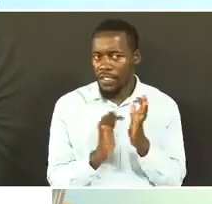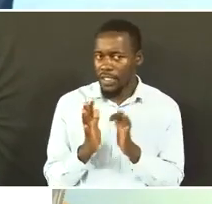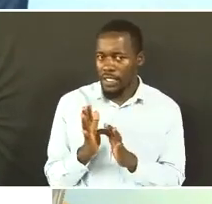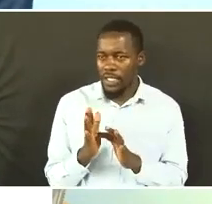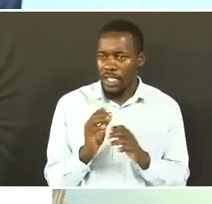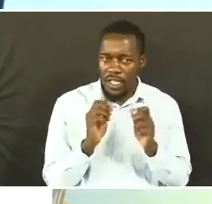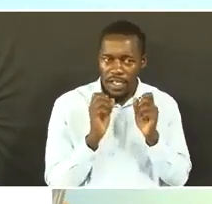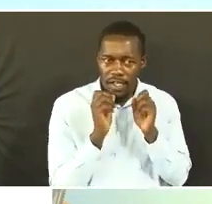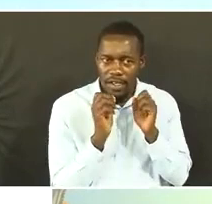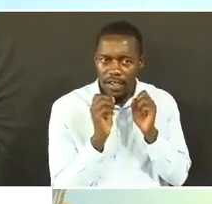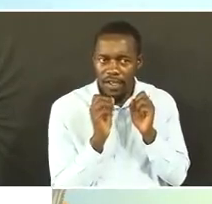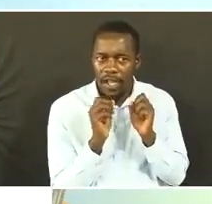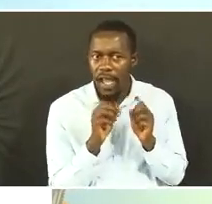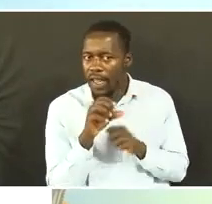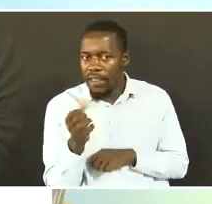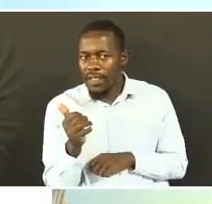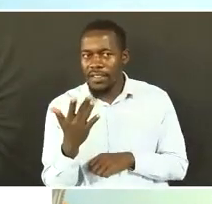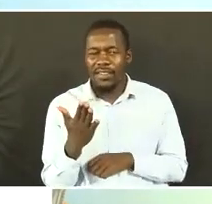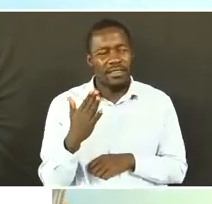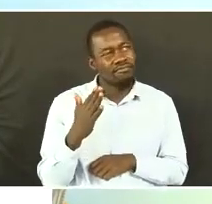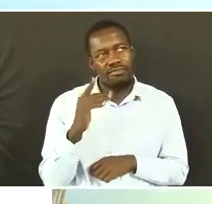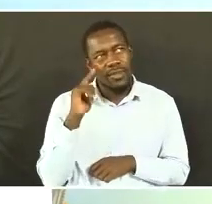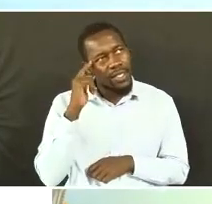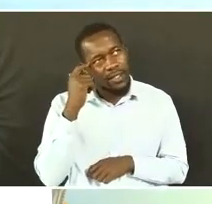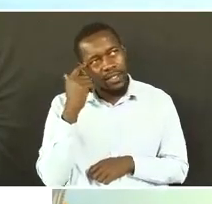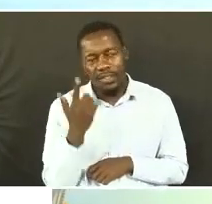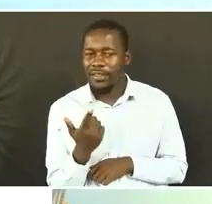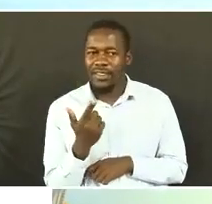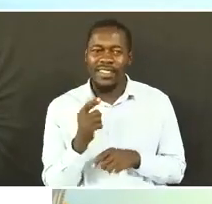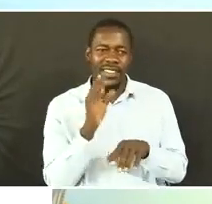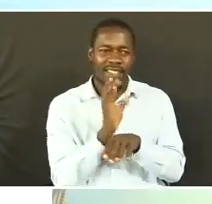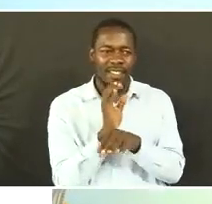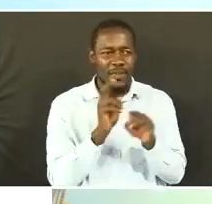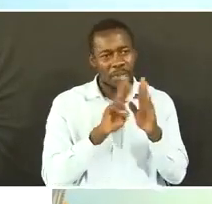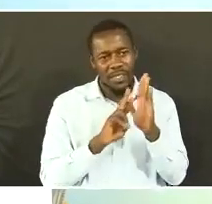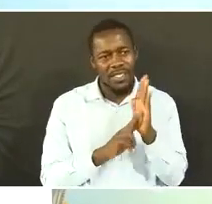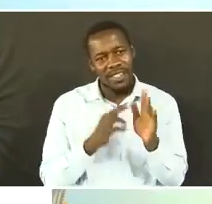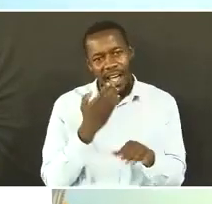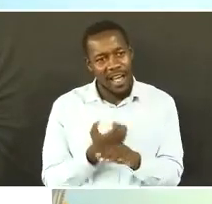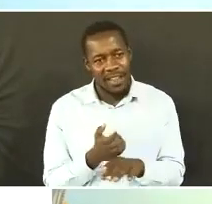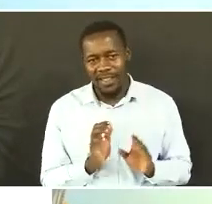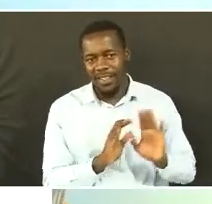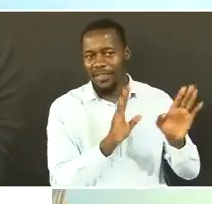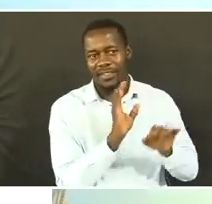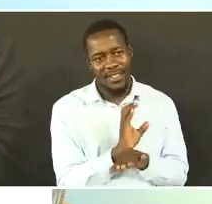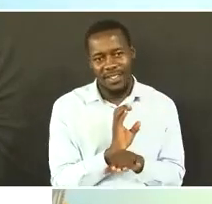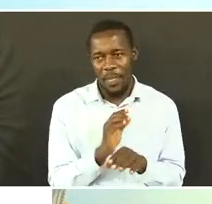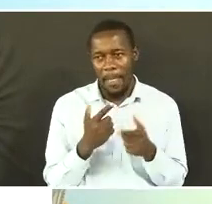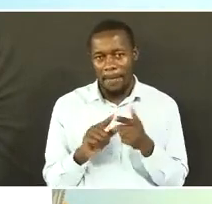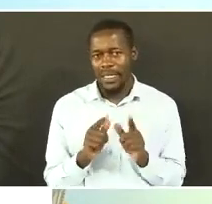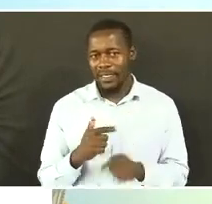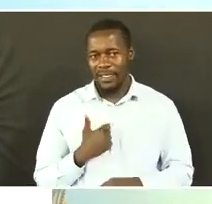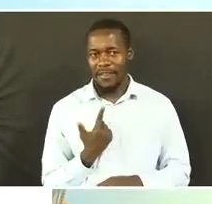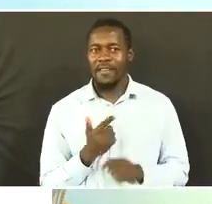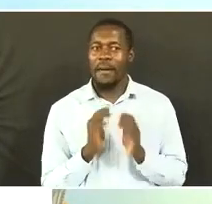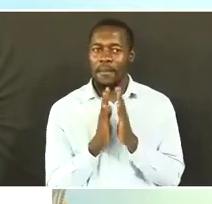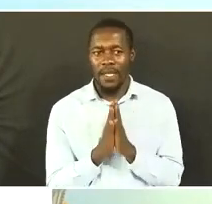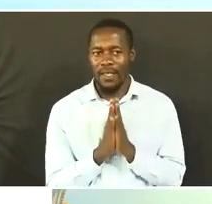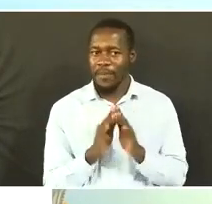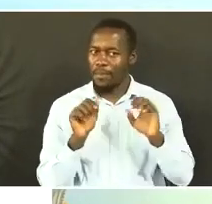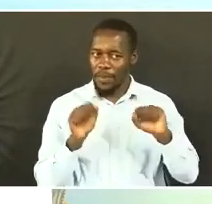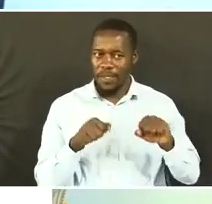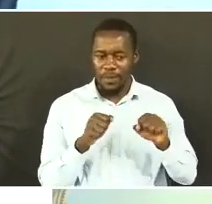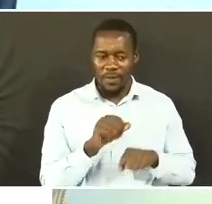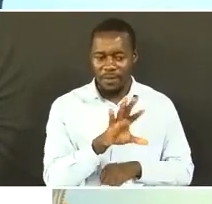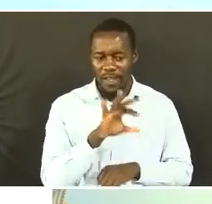standards within church are way too low, or that the number of hypocrites within is just amazing, I pray that we will find our